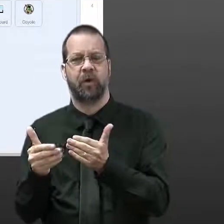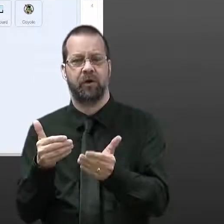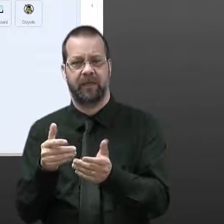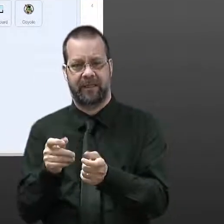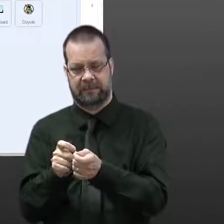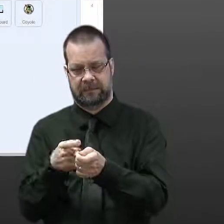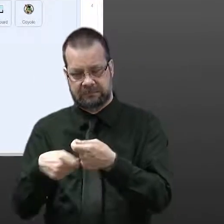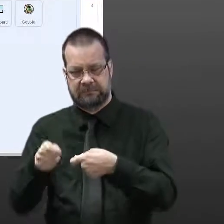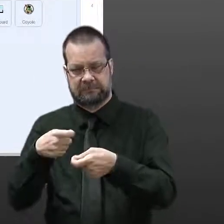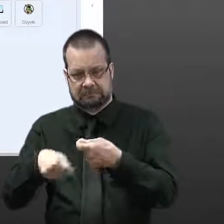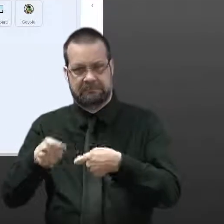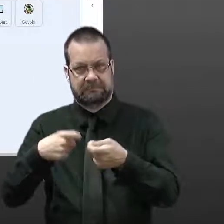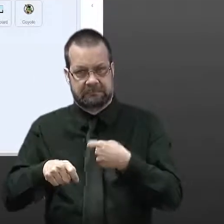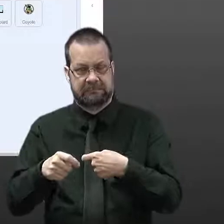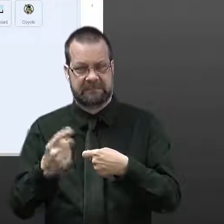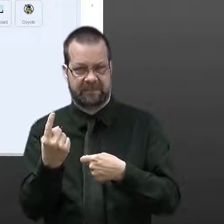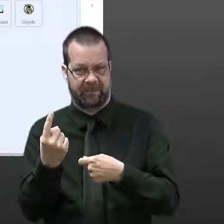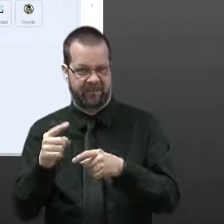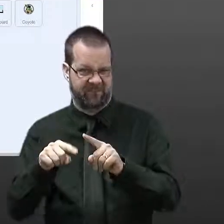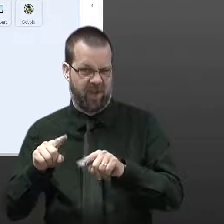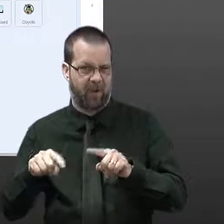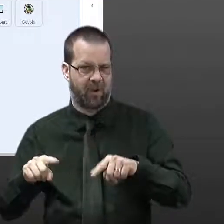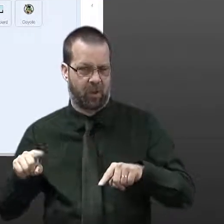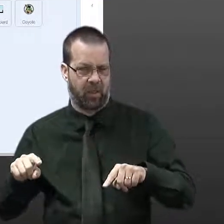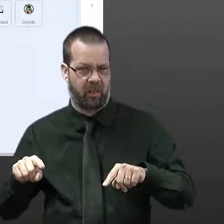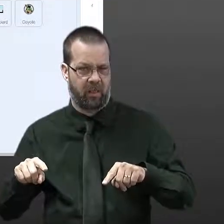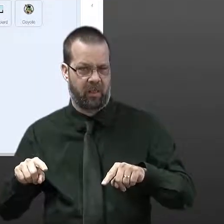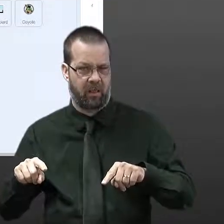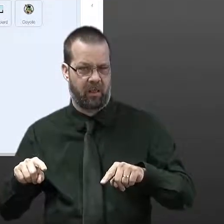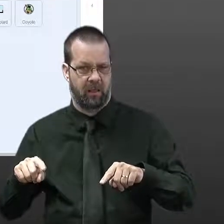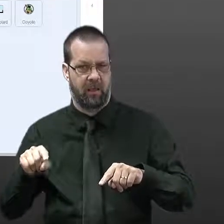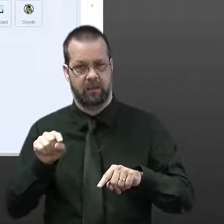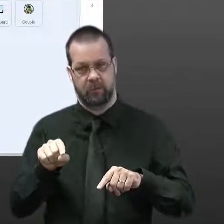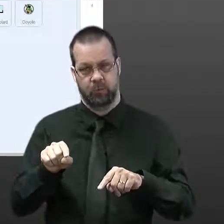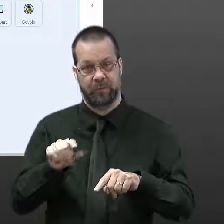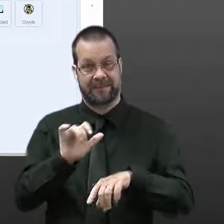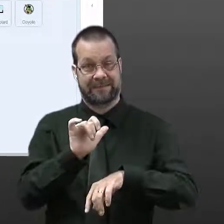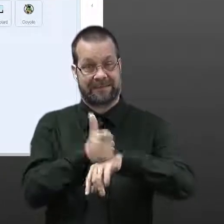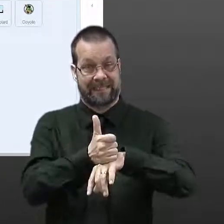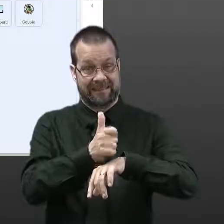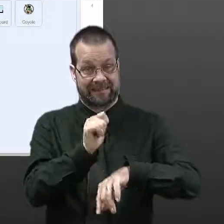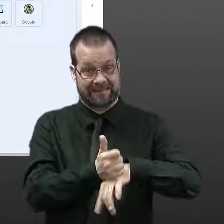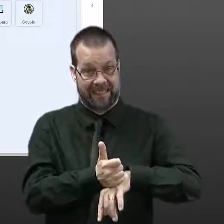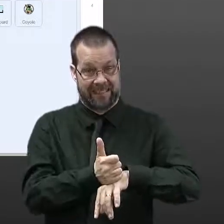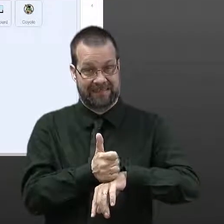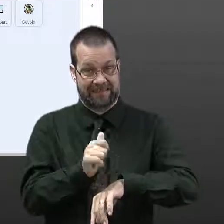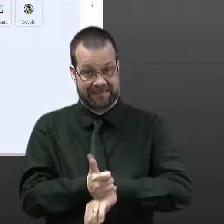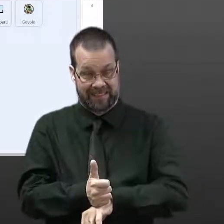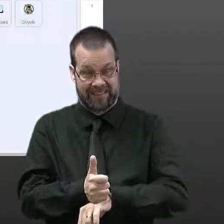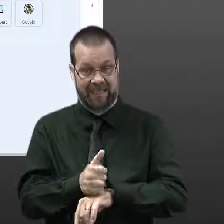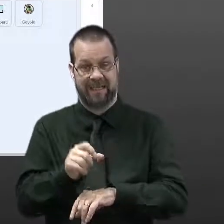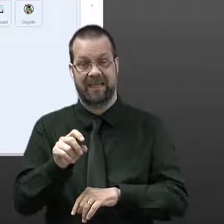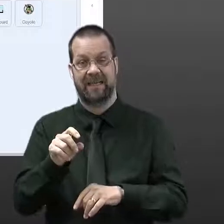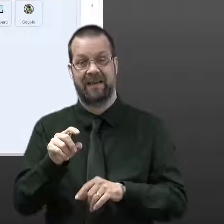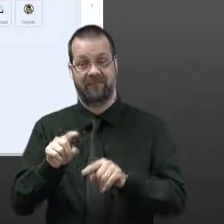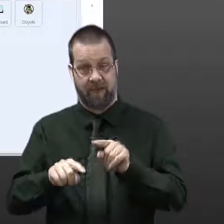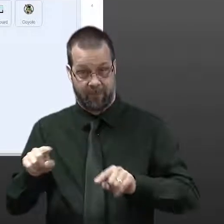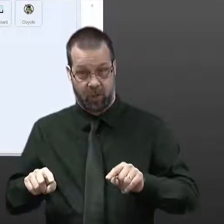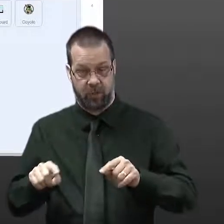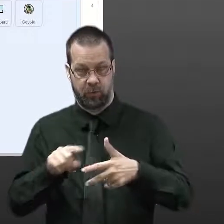words in a variable too. So we need the block that says set variable, and we will